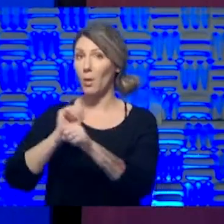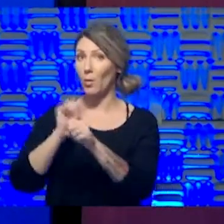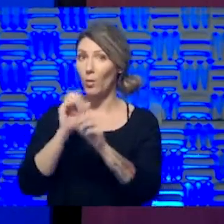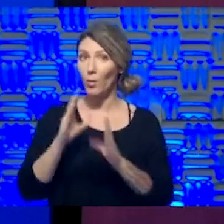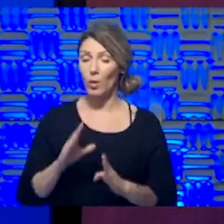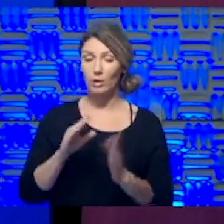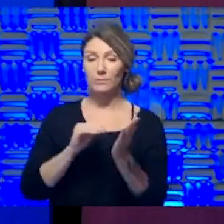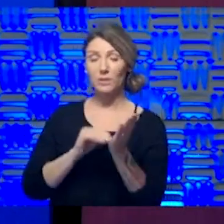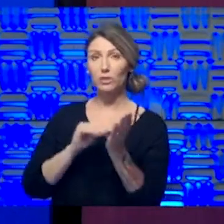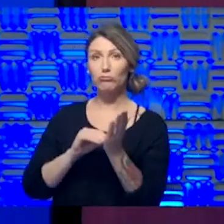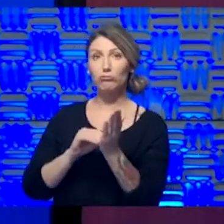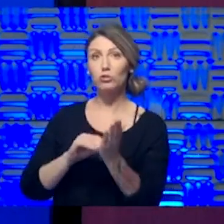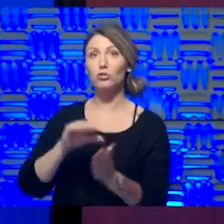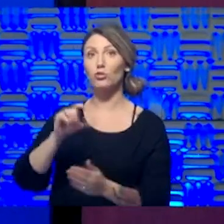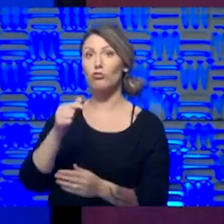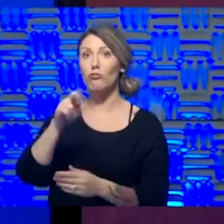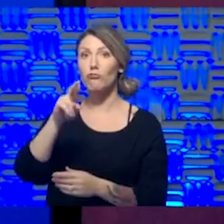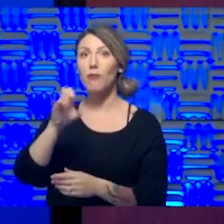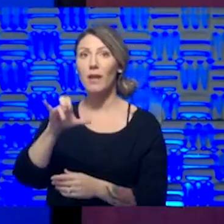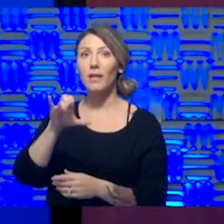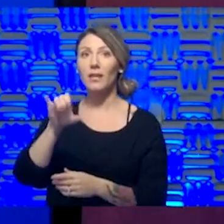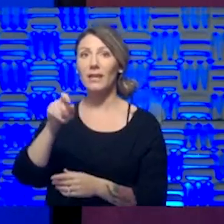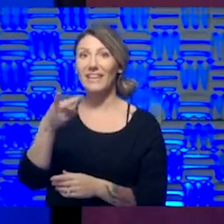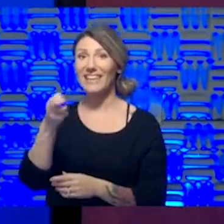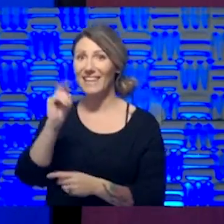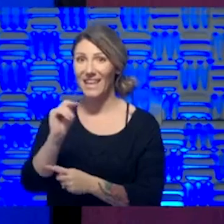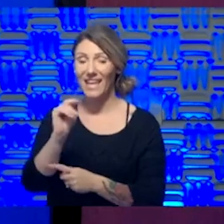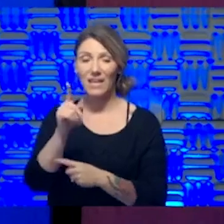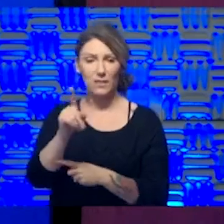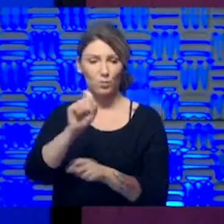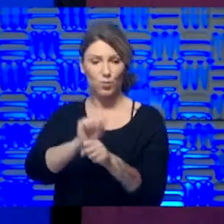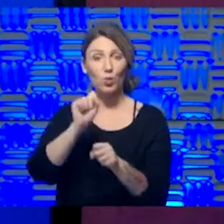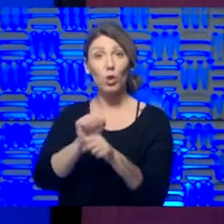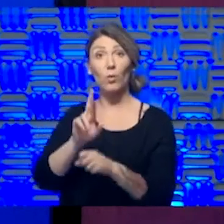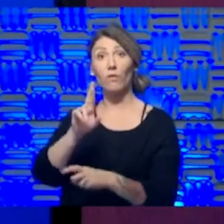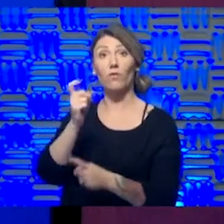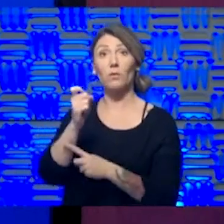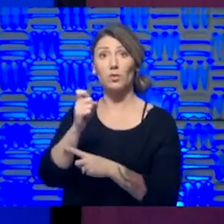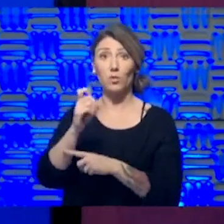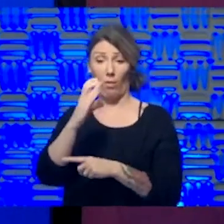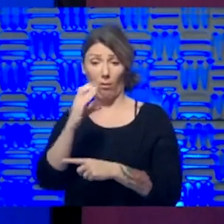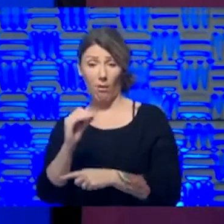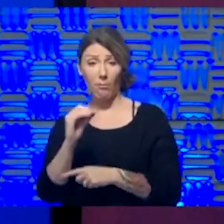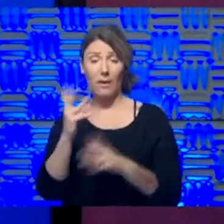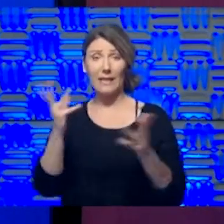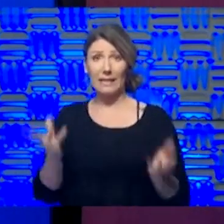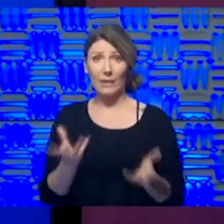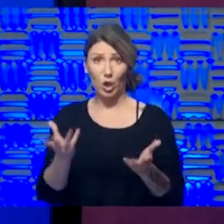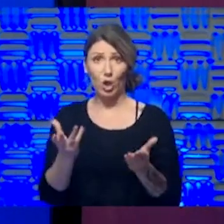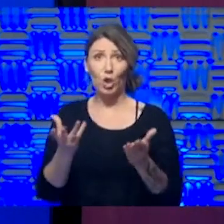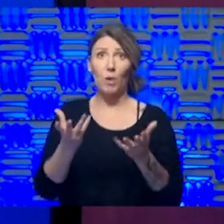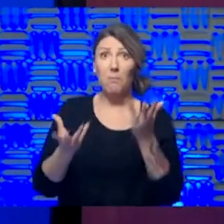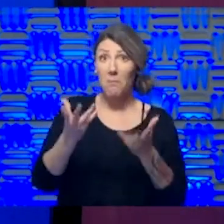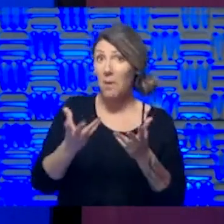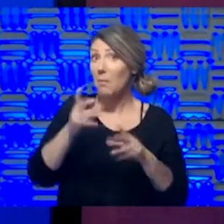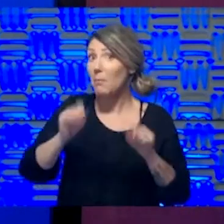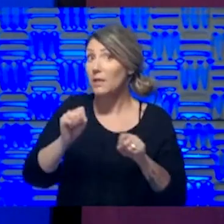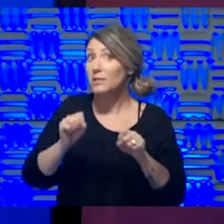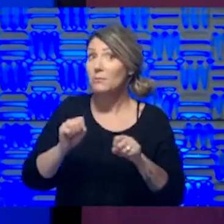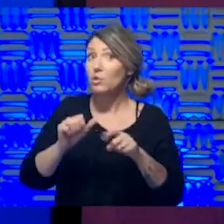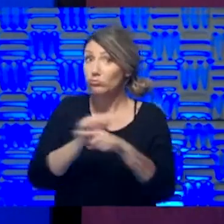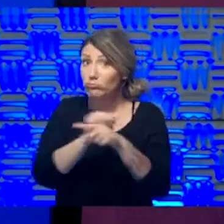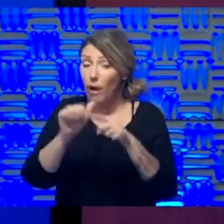actually working with a pharmaceutical company, potentially to bring a new drug to trial at KU for COVID-19 patients.